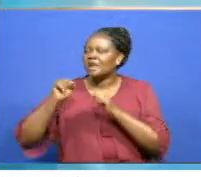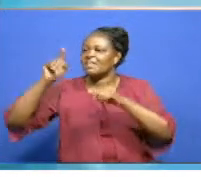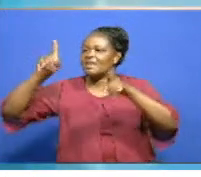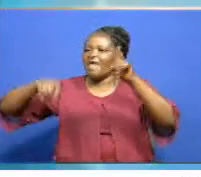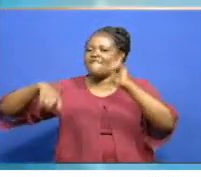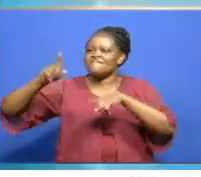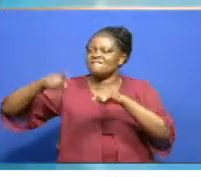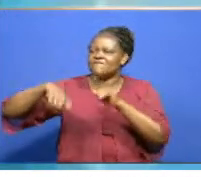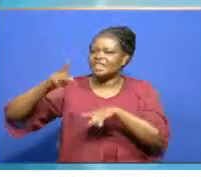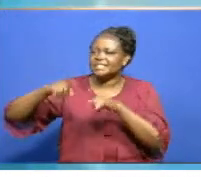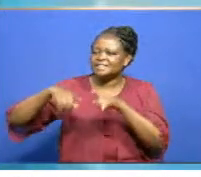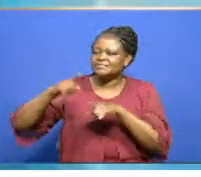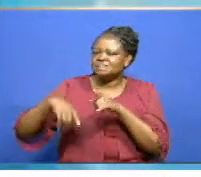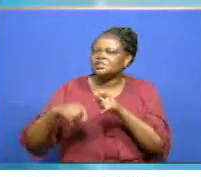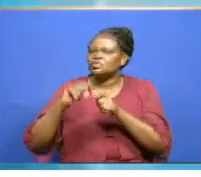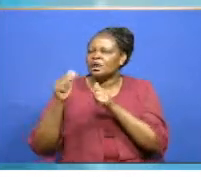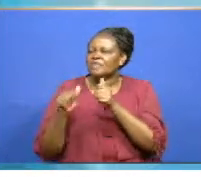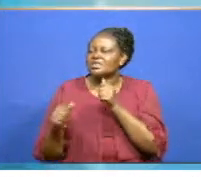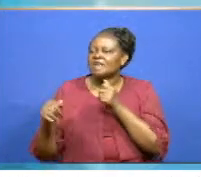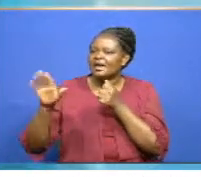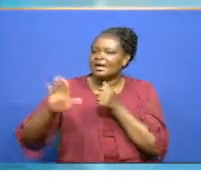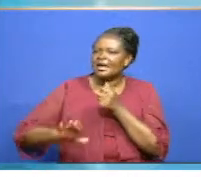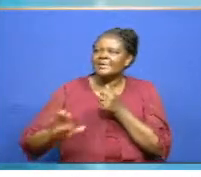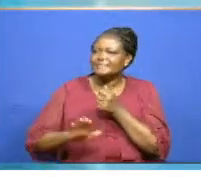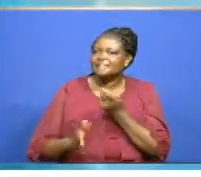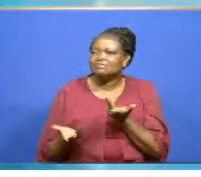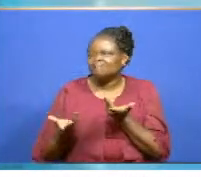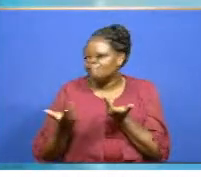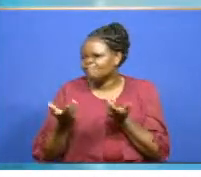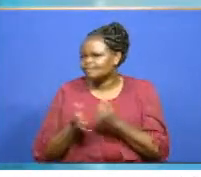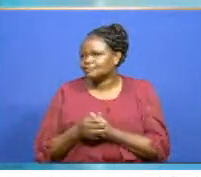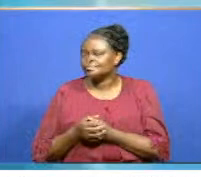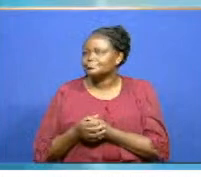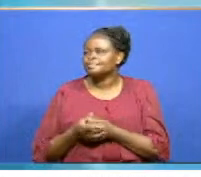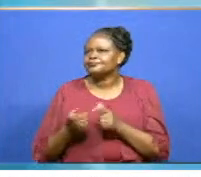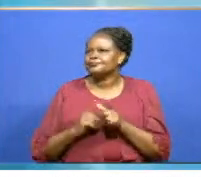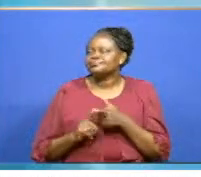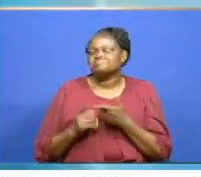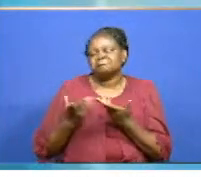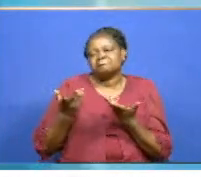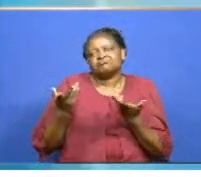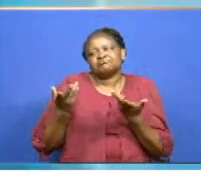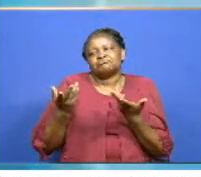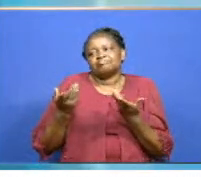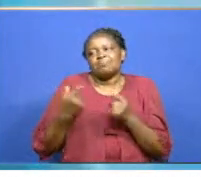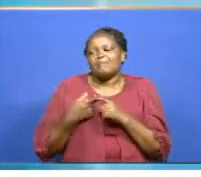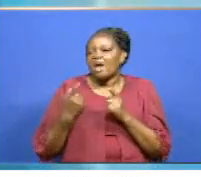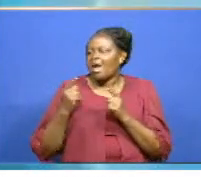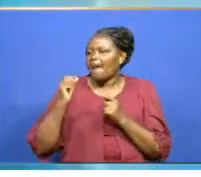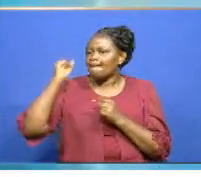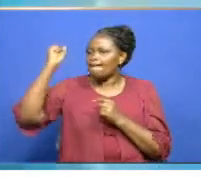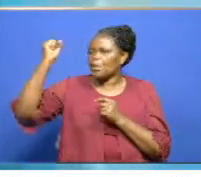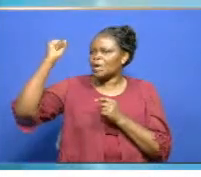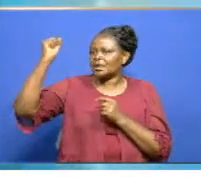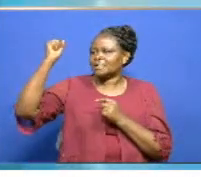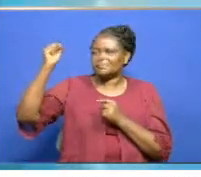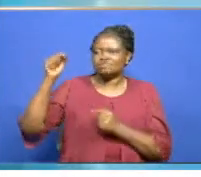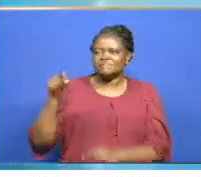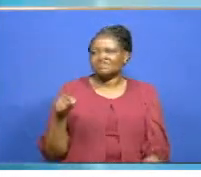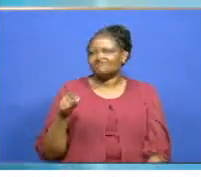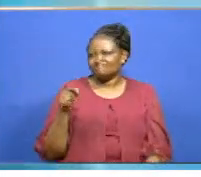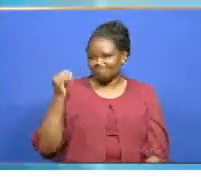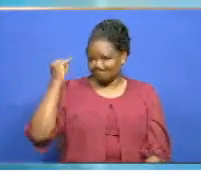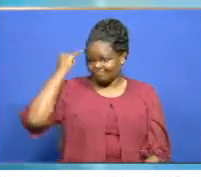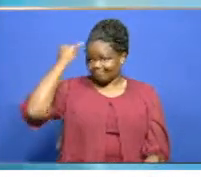diversify into other areas. You see that? And it makes sense also, but politically, that should be the